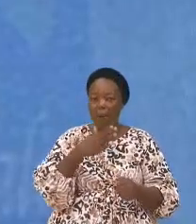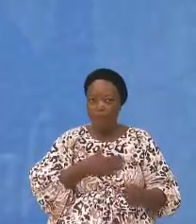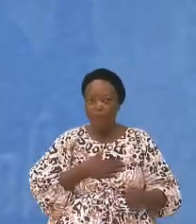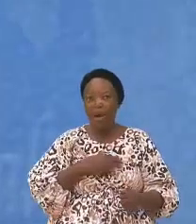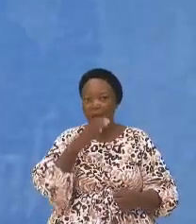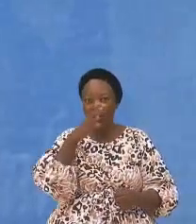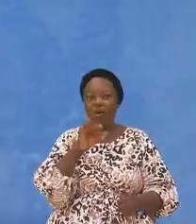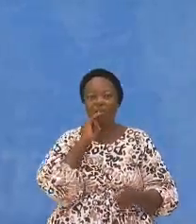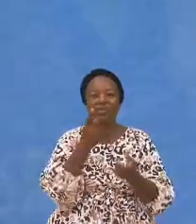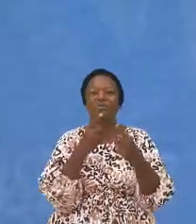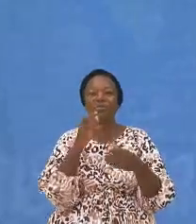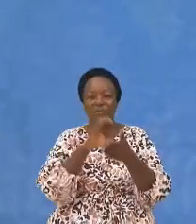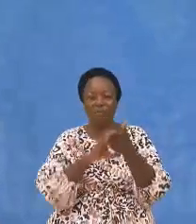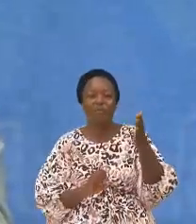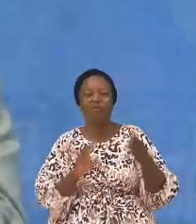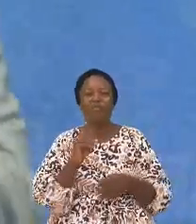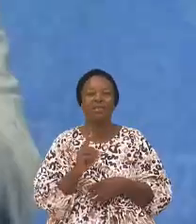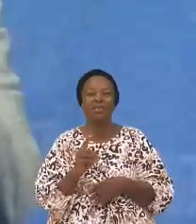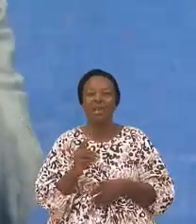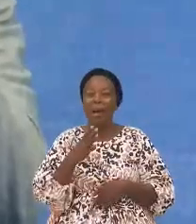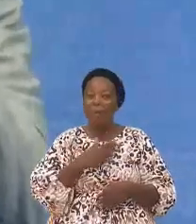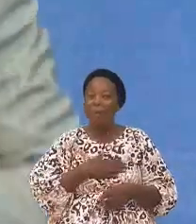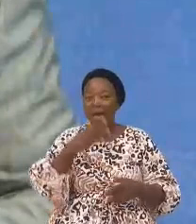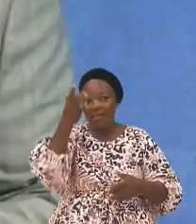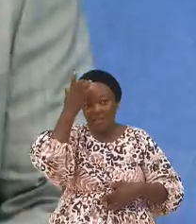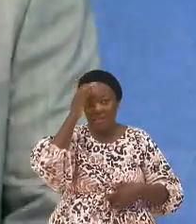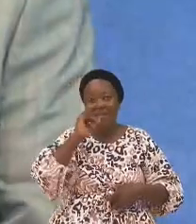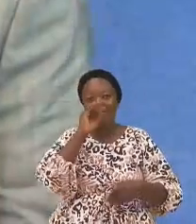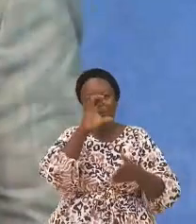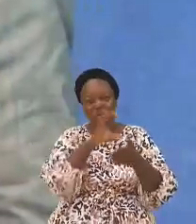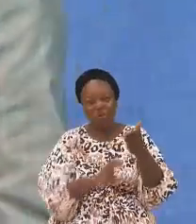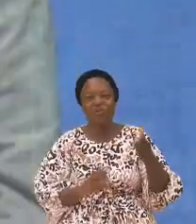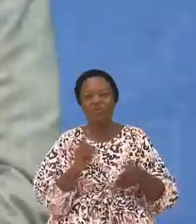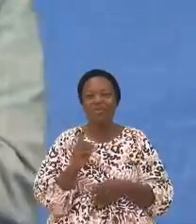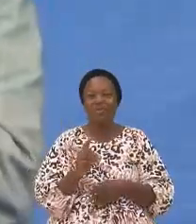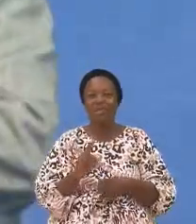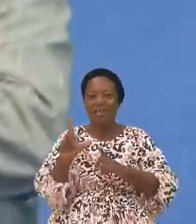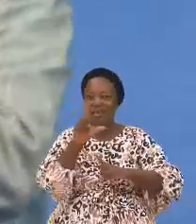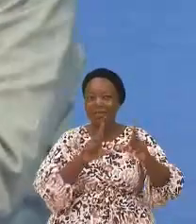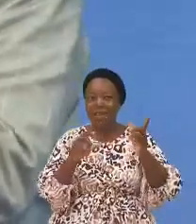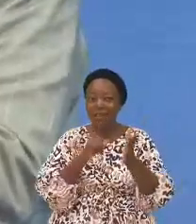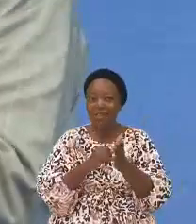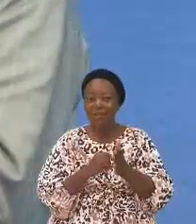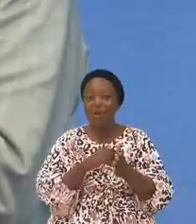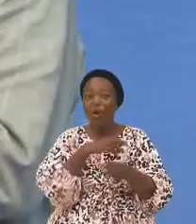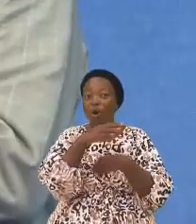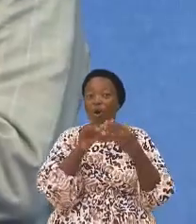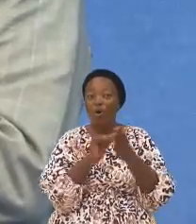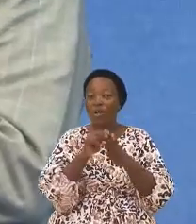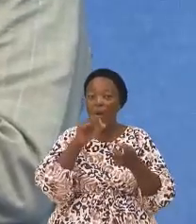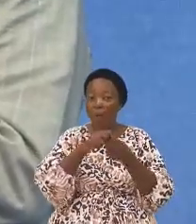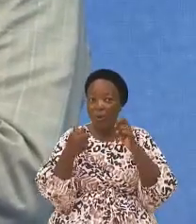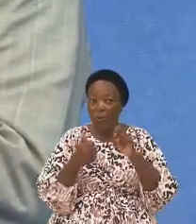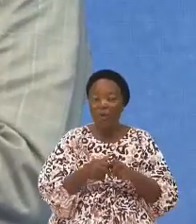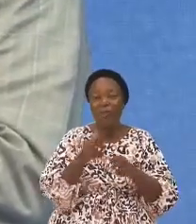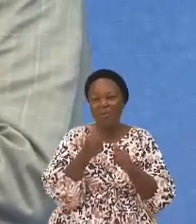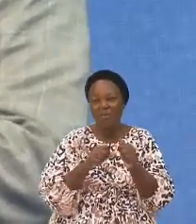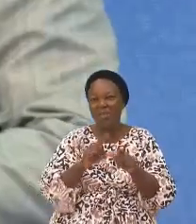come in agreement with him. My curse is removed. My sickness is